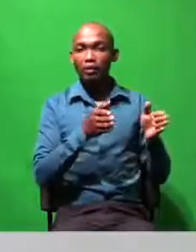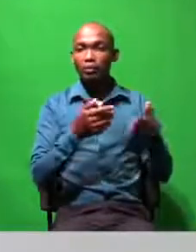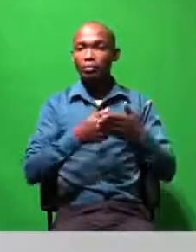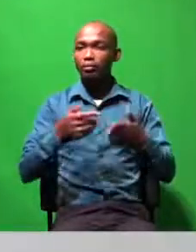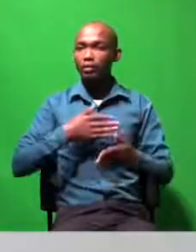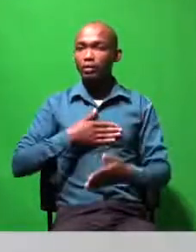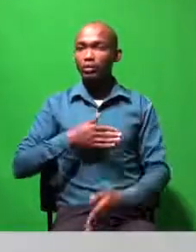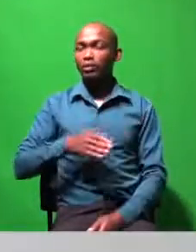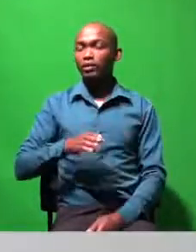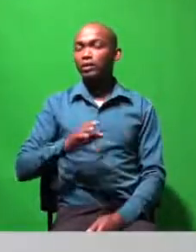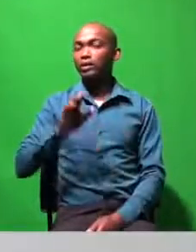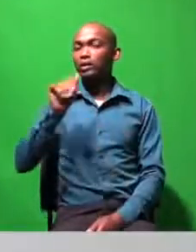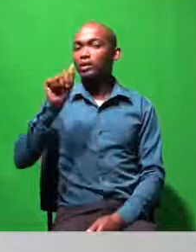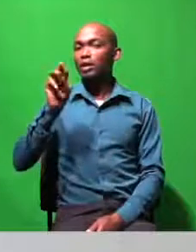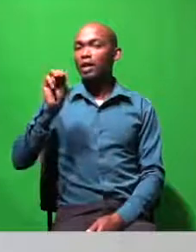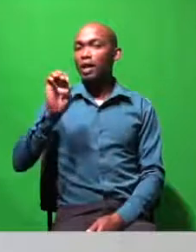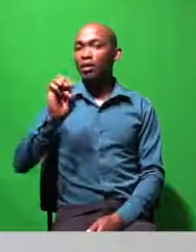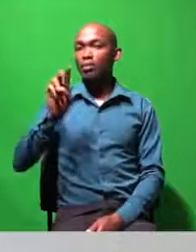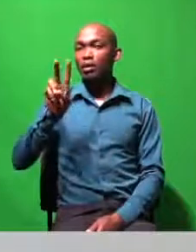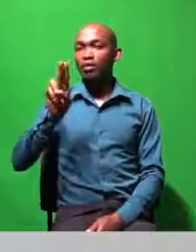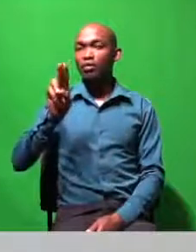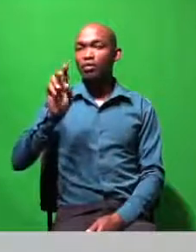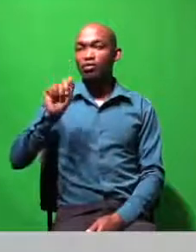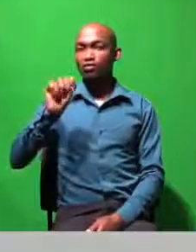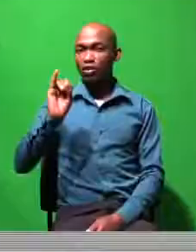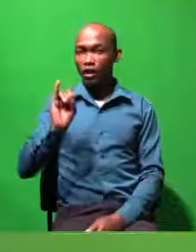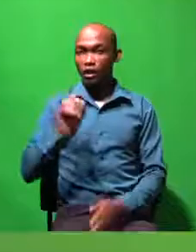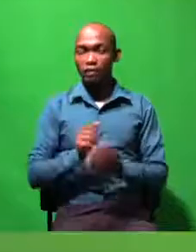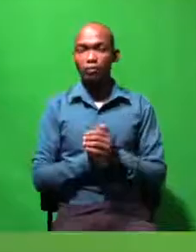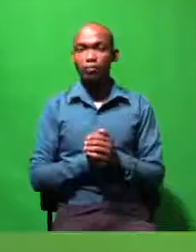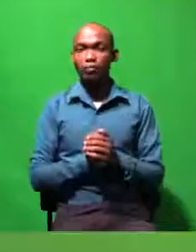Hajivuai, and today's topic is geometry,